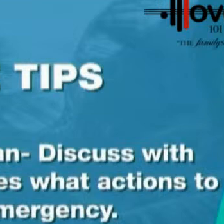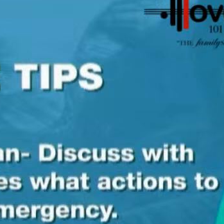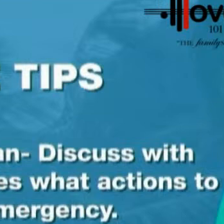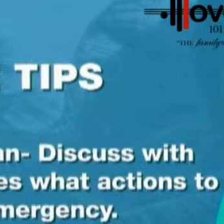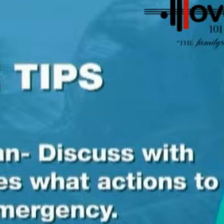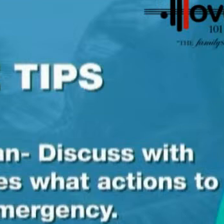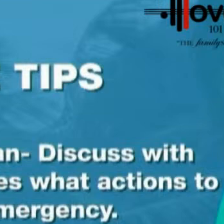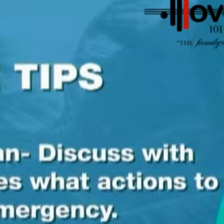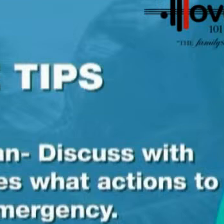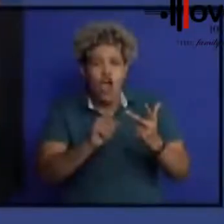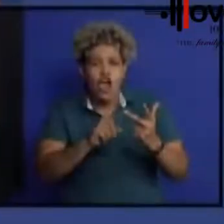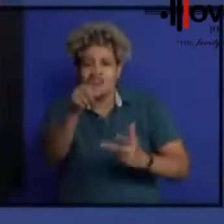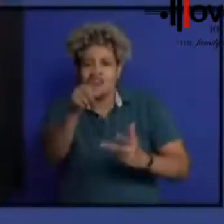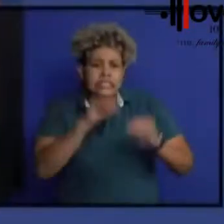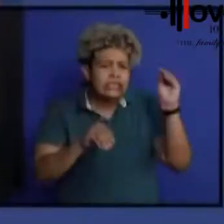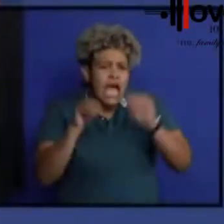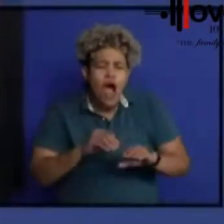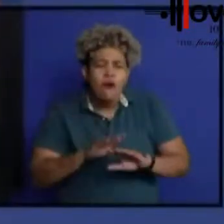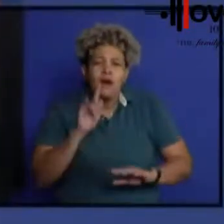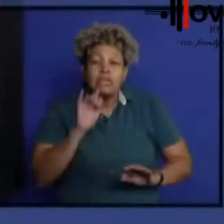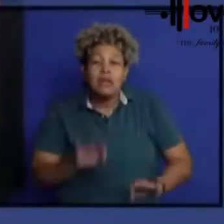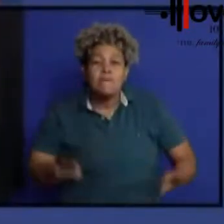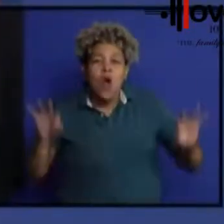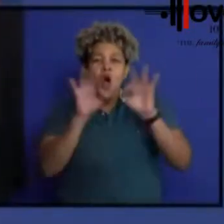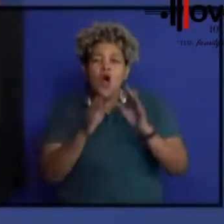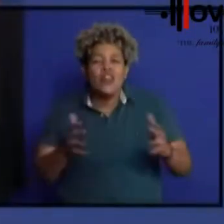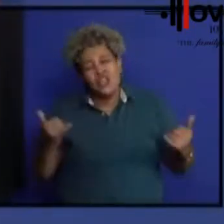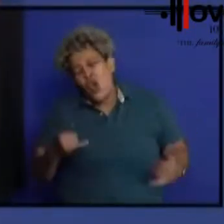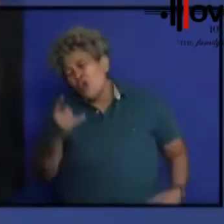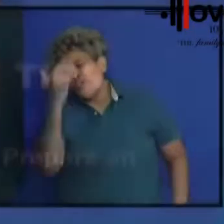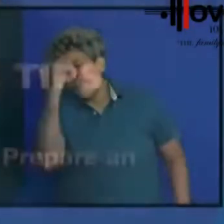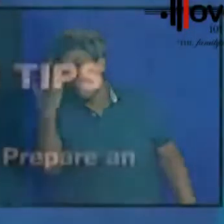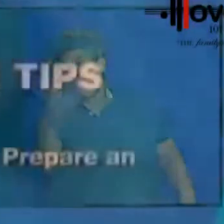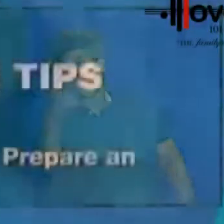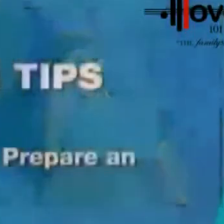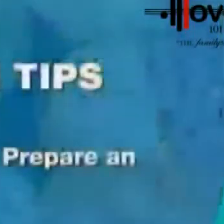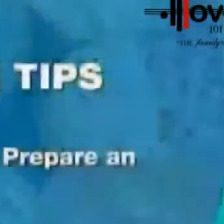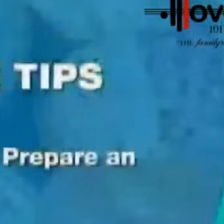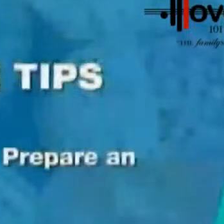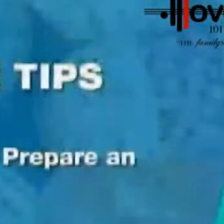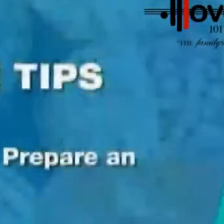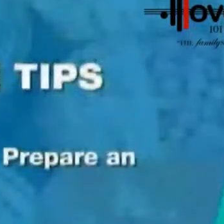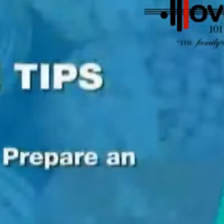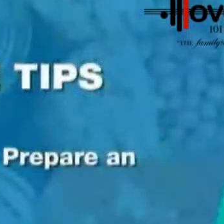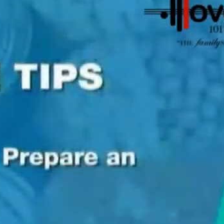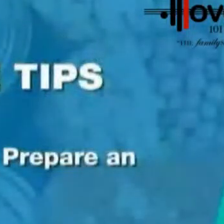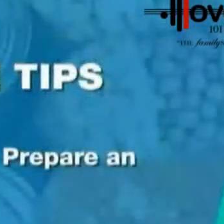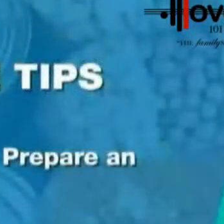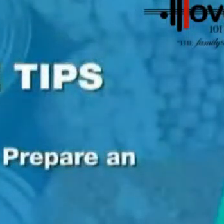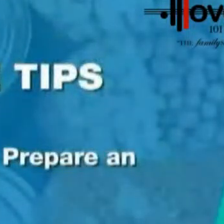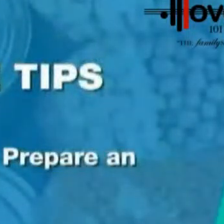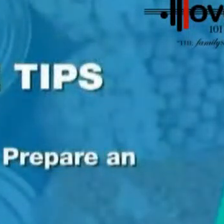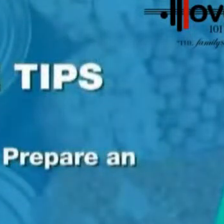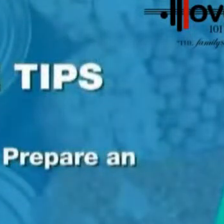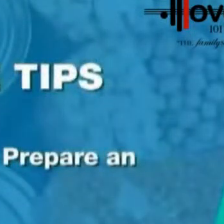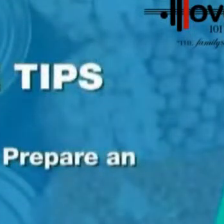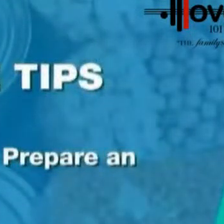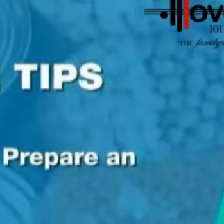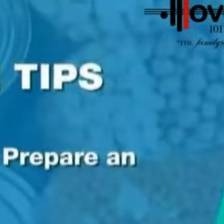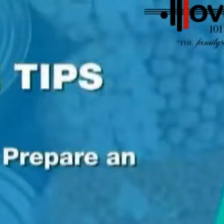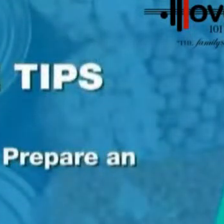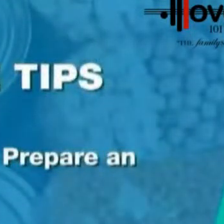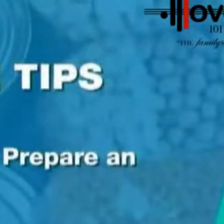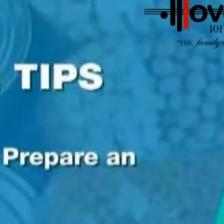Third, stock up on essential items. By now, you should have your emergency supply kit with enough food,